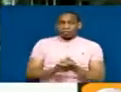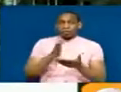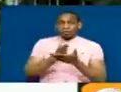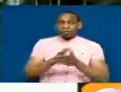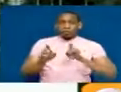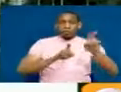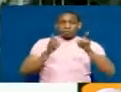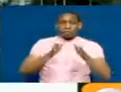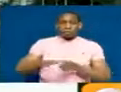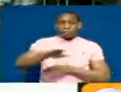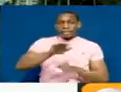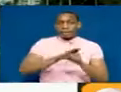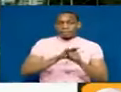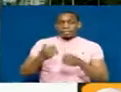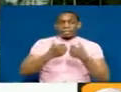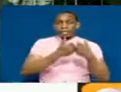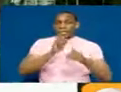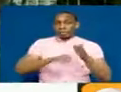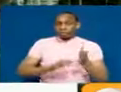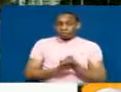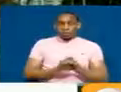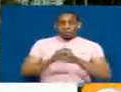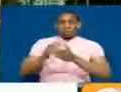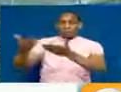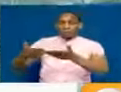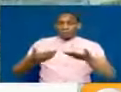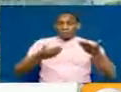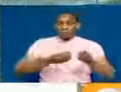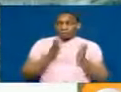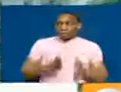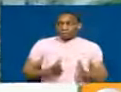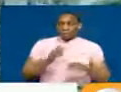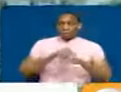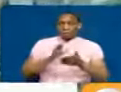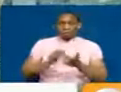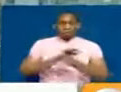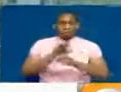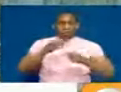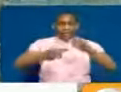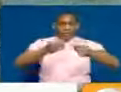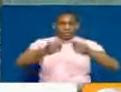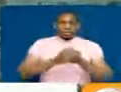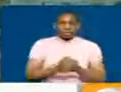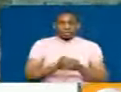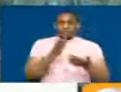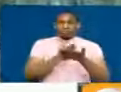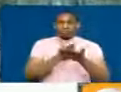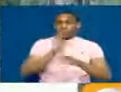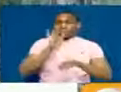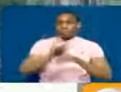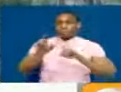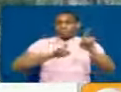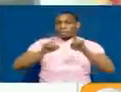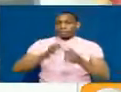fair share of tourist sites, the talent has been to get tourists here in the midst of a pandemic that has